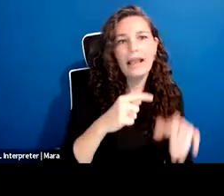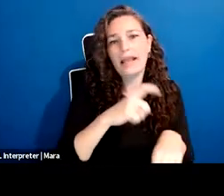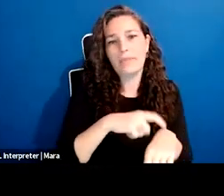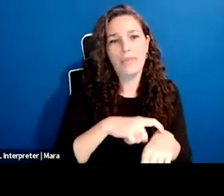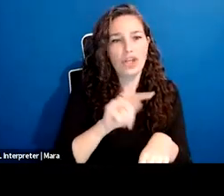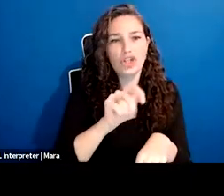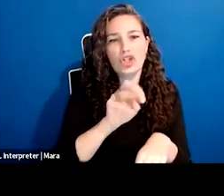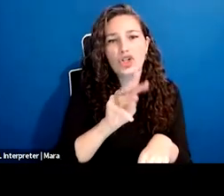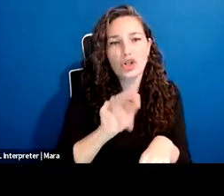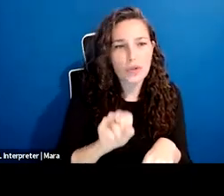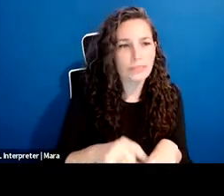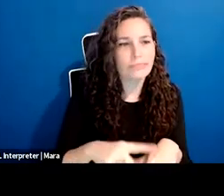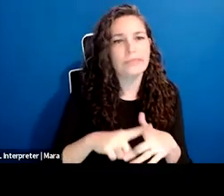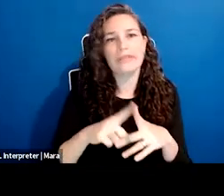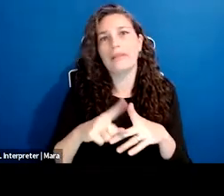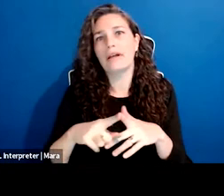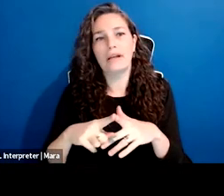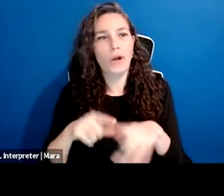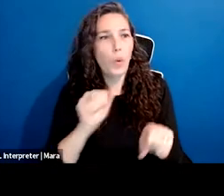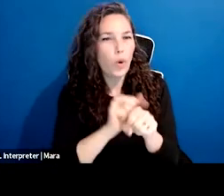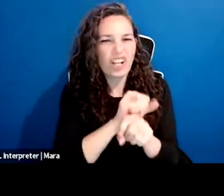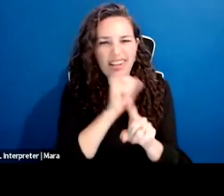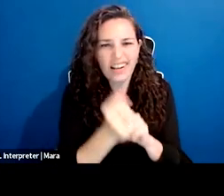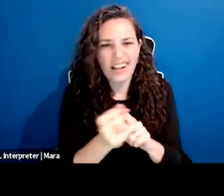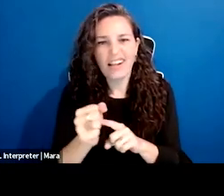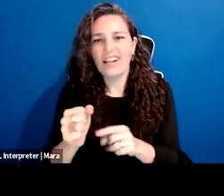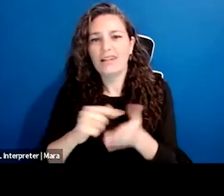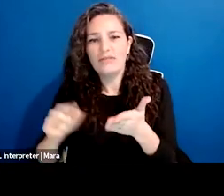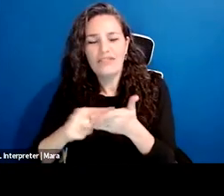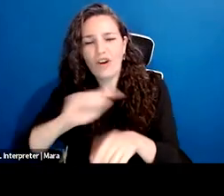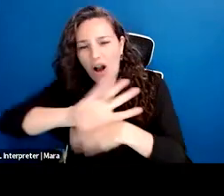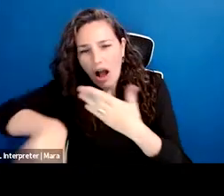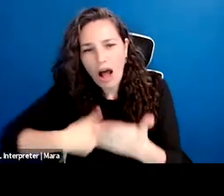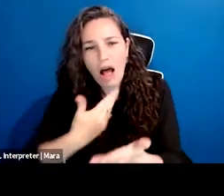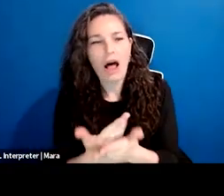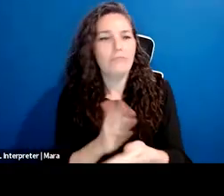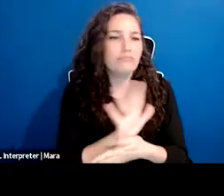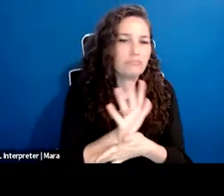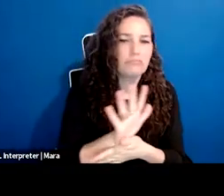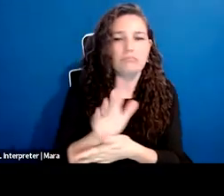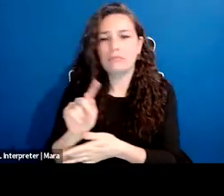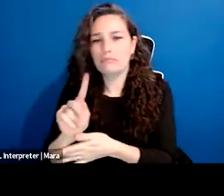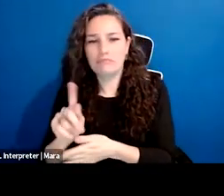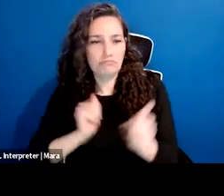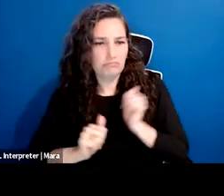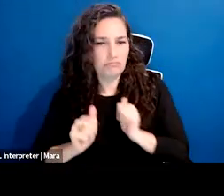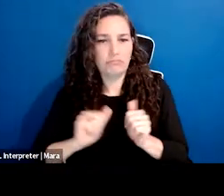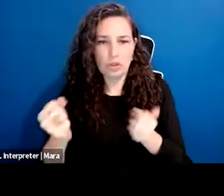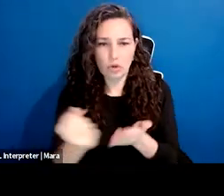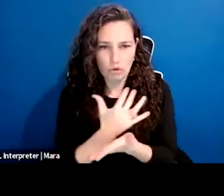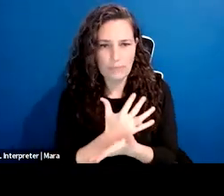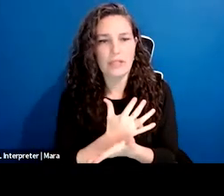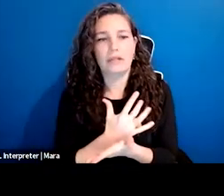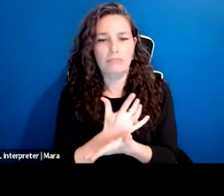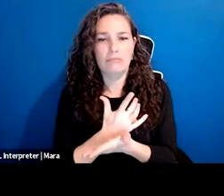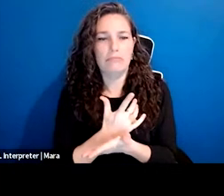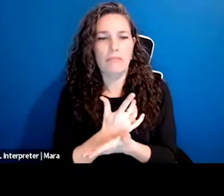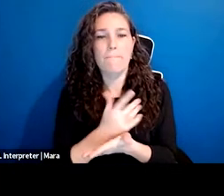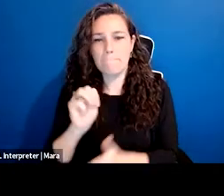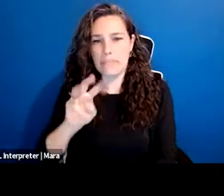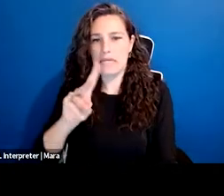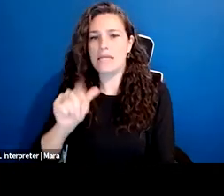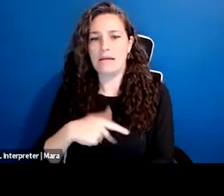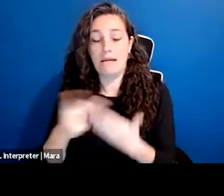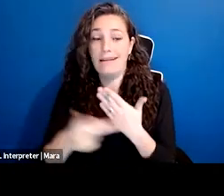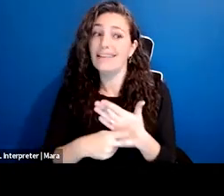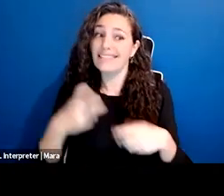film, theatrical film projects, and scripted dramatic television and new media programs. It is a little tricky because it's really more